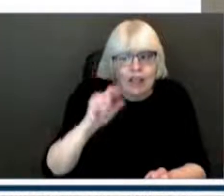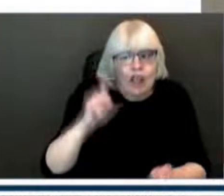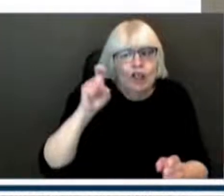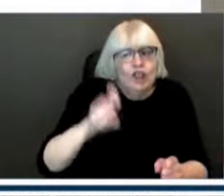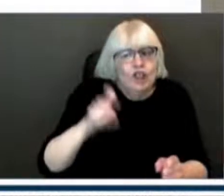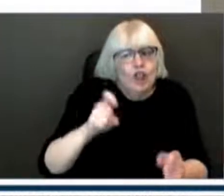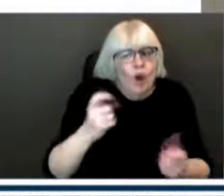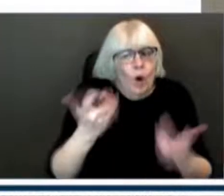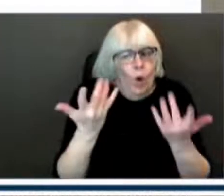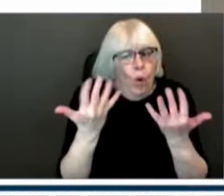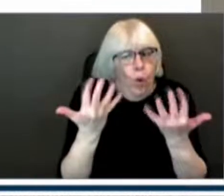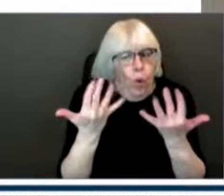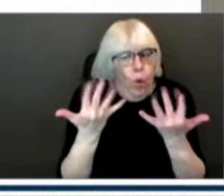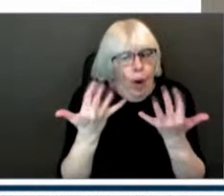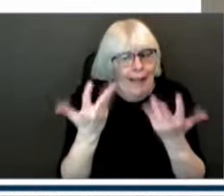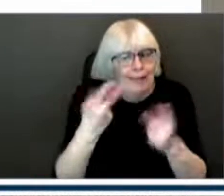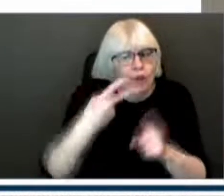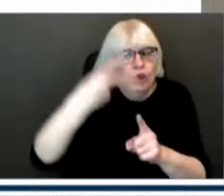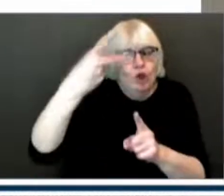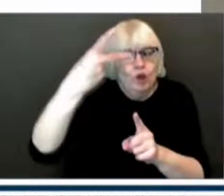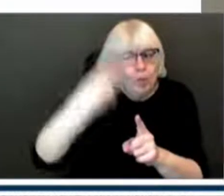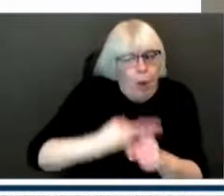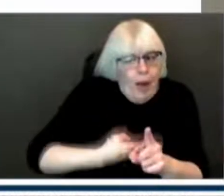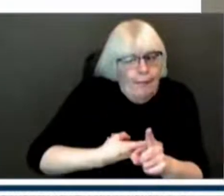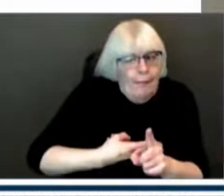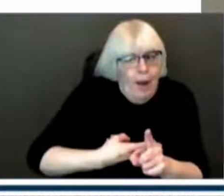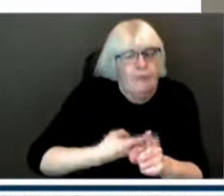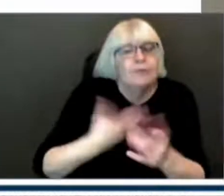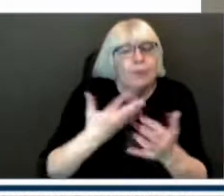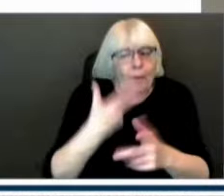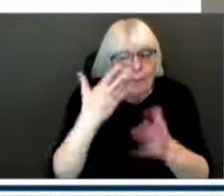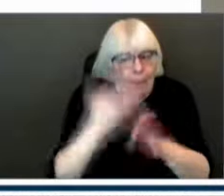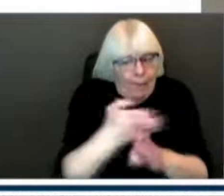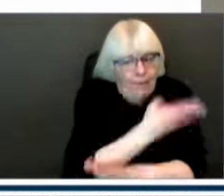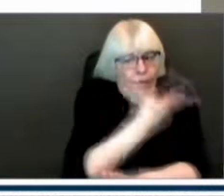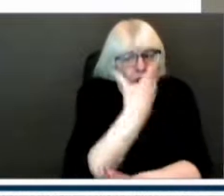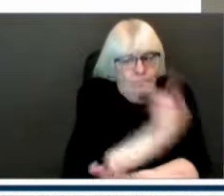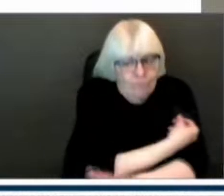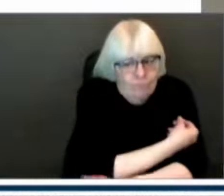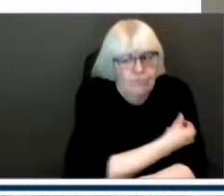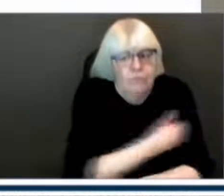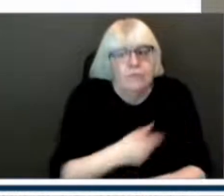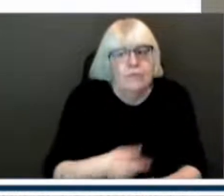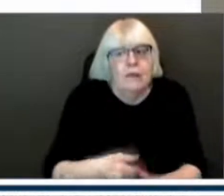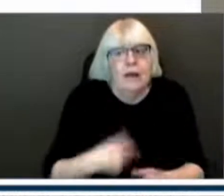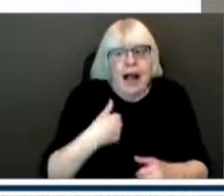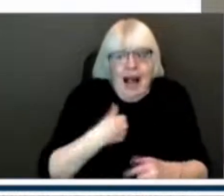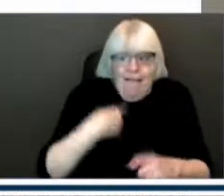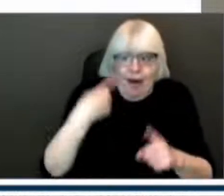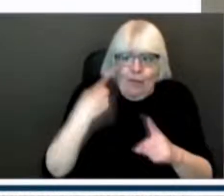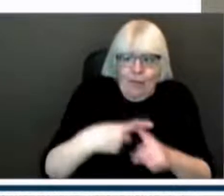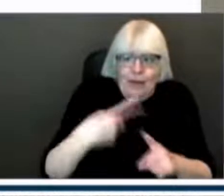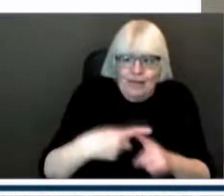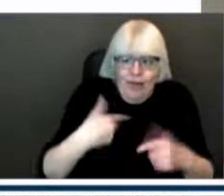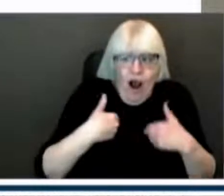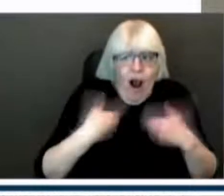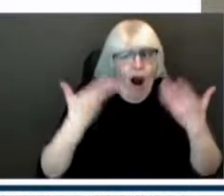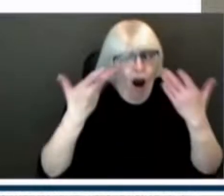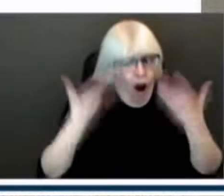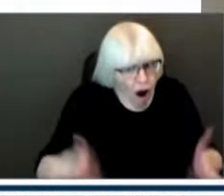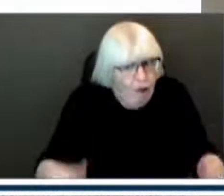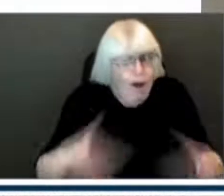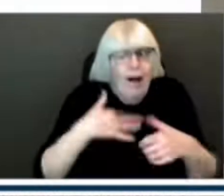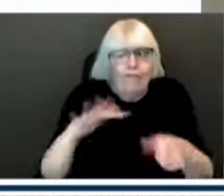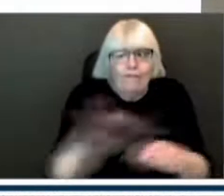If you've tested positive for COVID-19 and have already been fully vaccinated, NSLive advises that you wait for 3 months to get